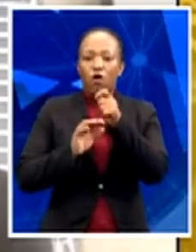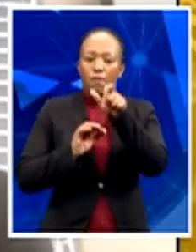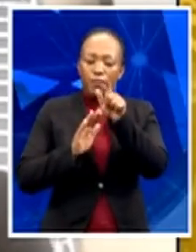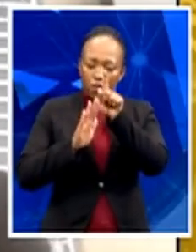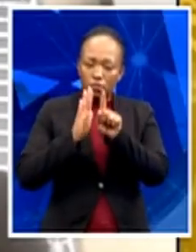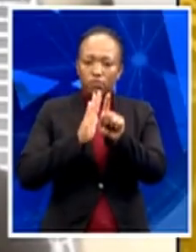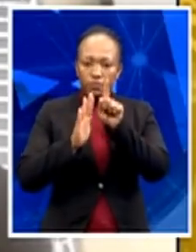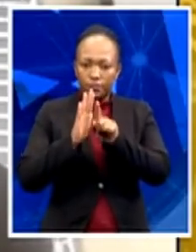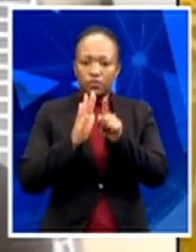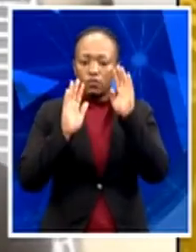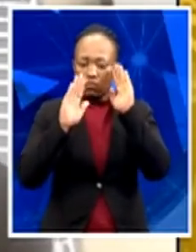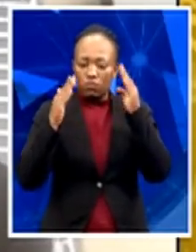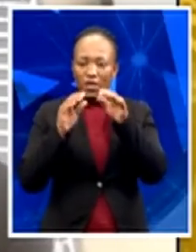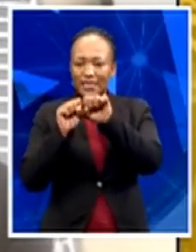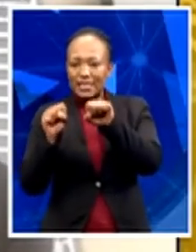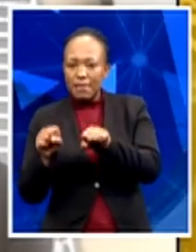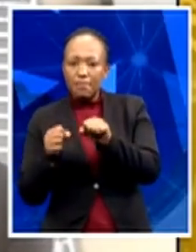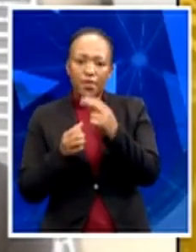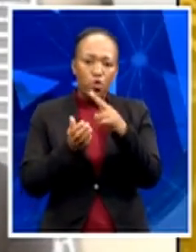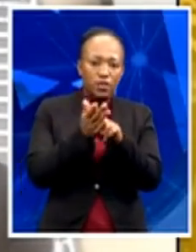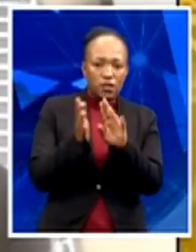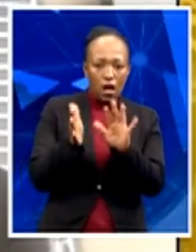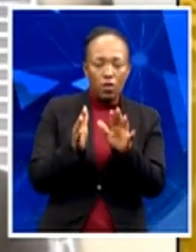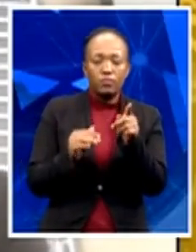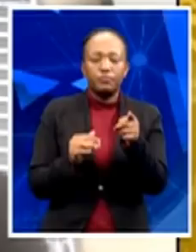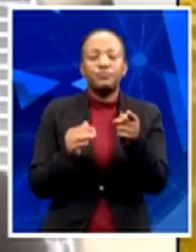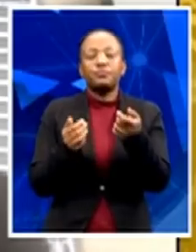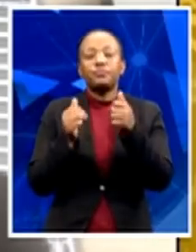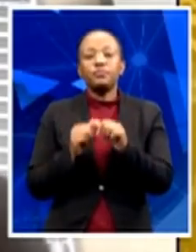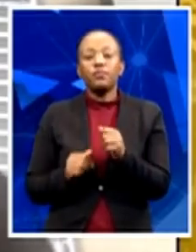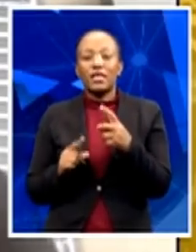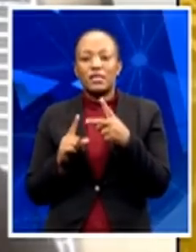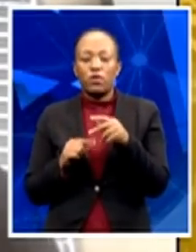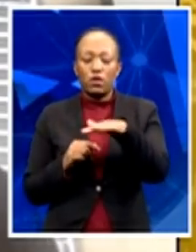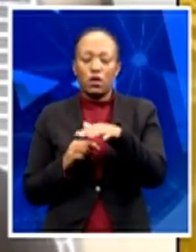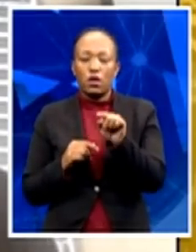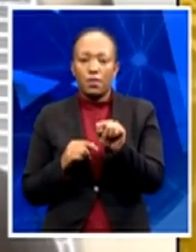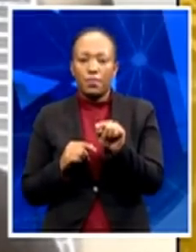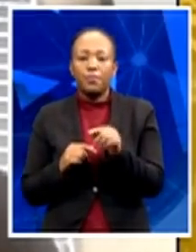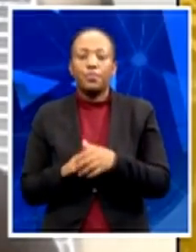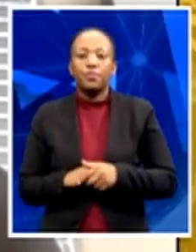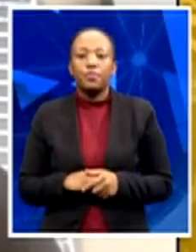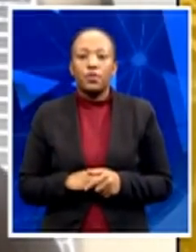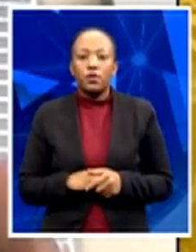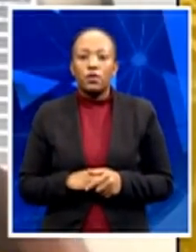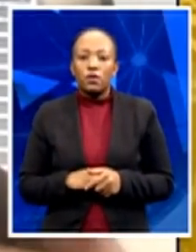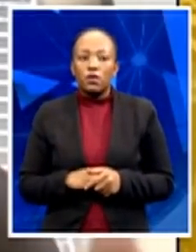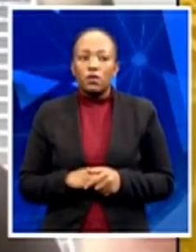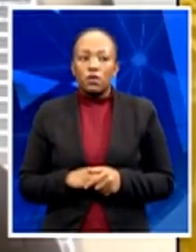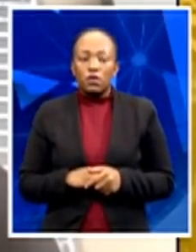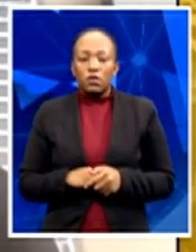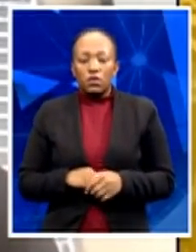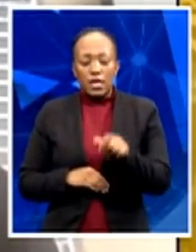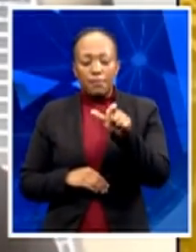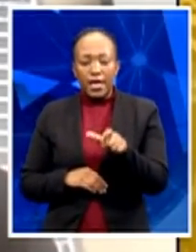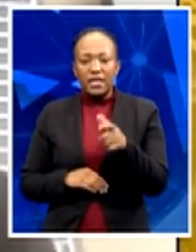registration. The second area on the issue of the system, colleagues, would be that somebody would have gone to the site, vaccinate. I know as